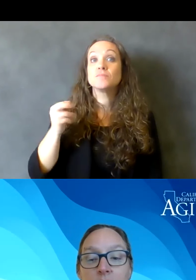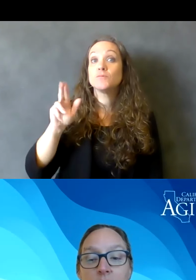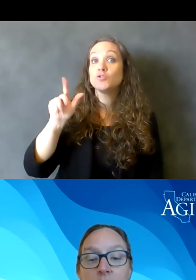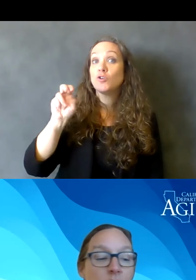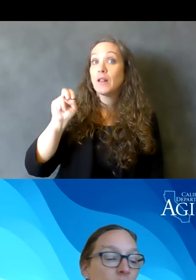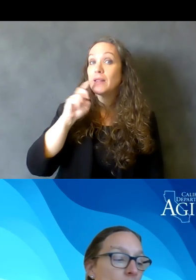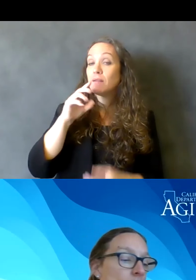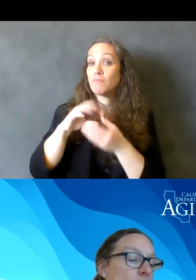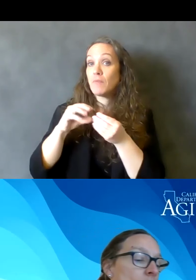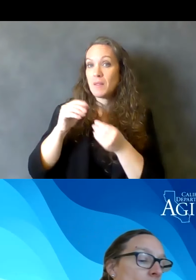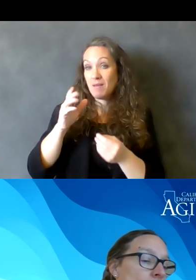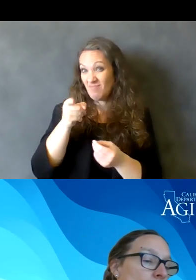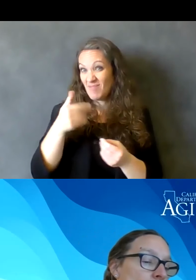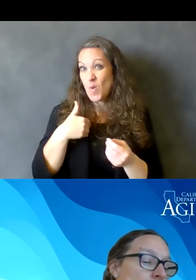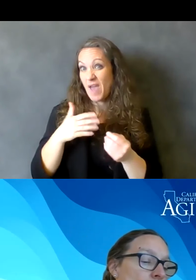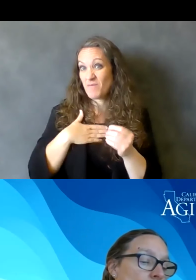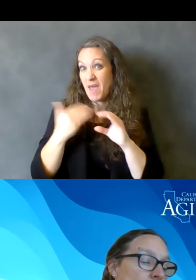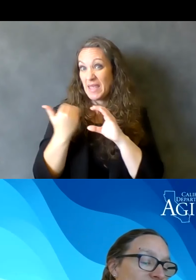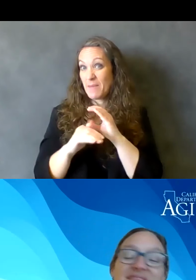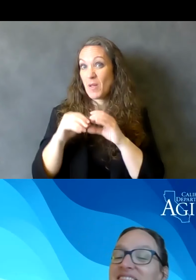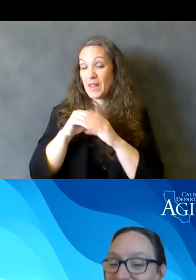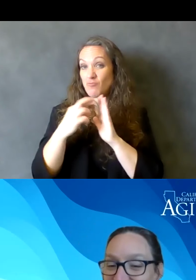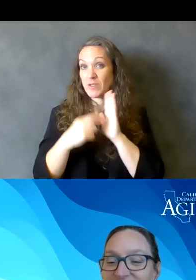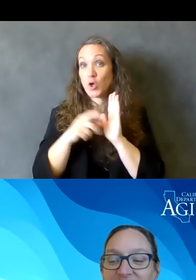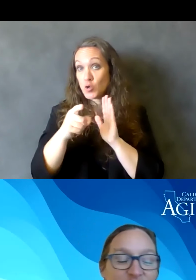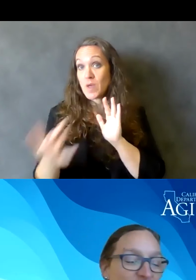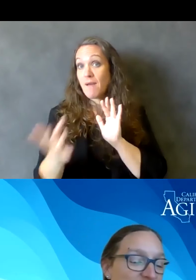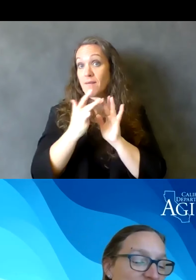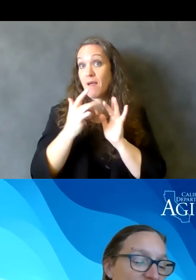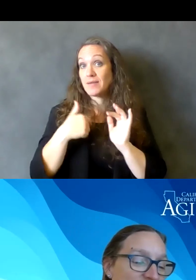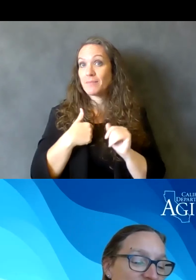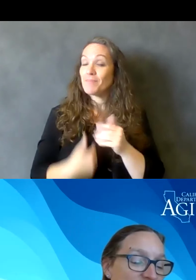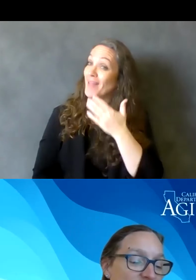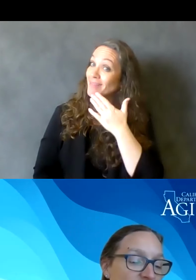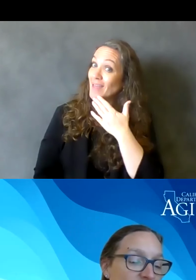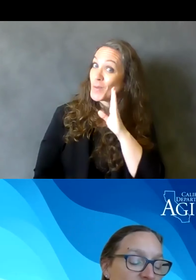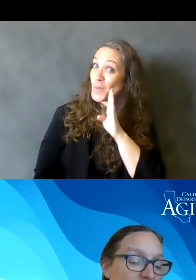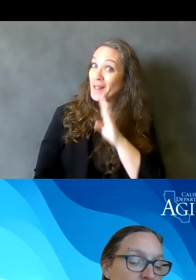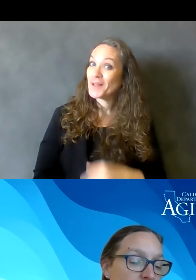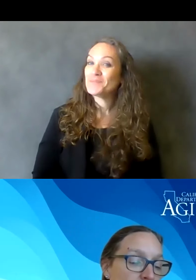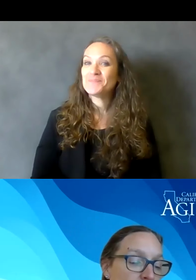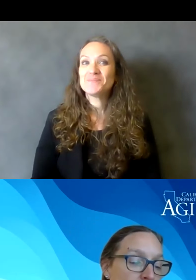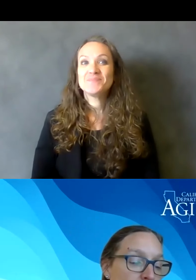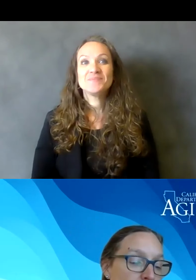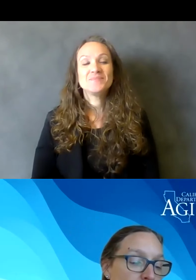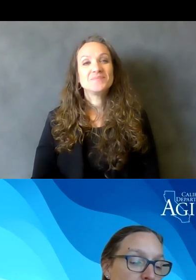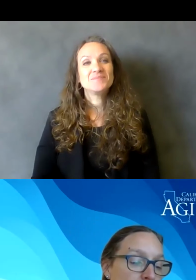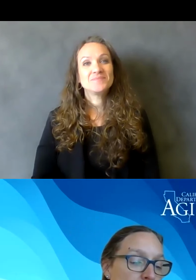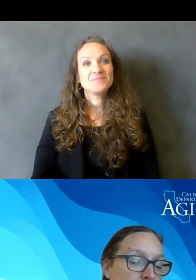in my entering, so you can contact me through my email. Thank you, Charlene. Thank you,